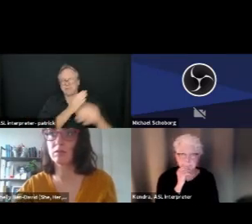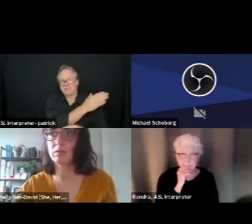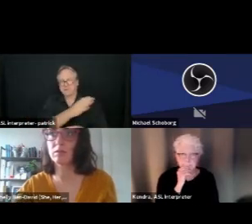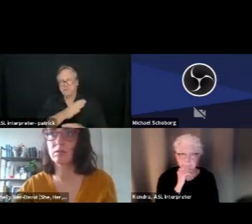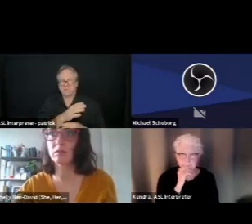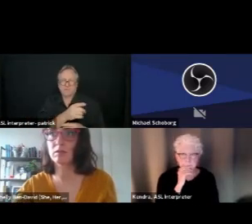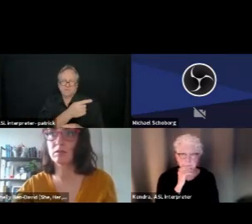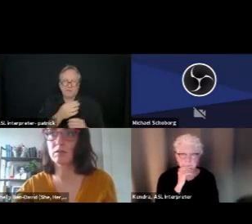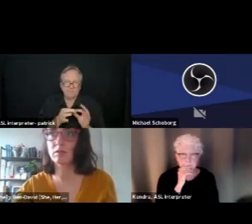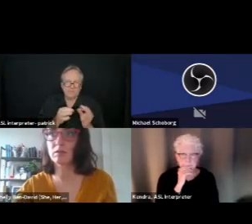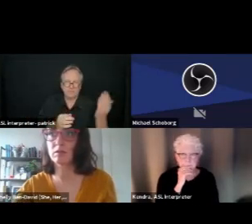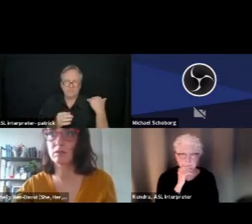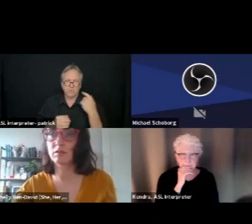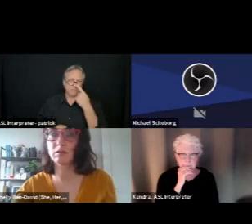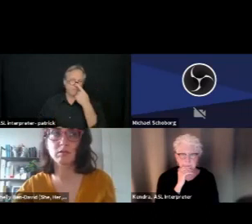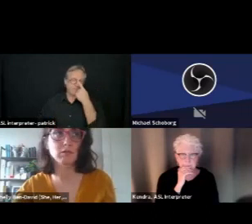described earlier.